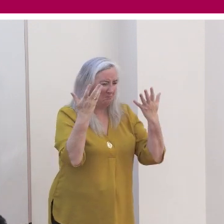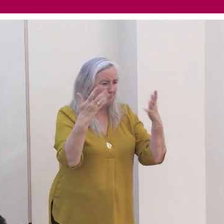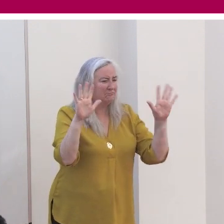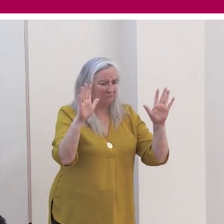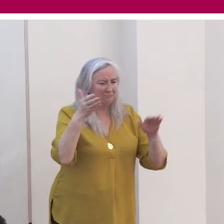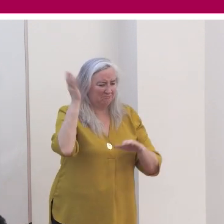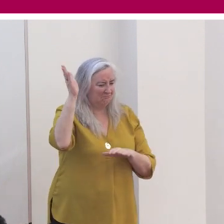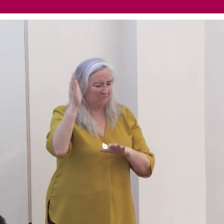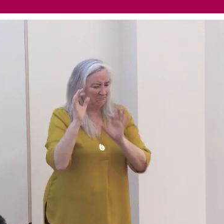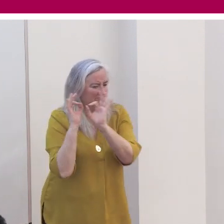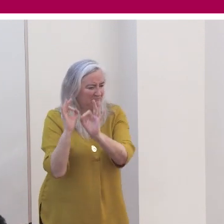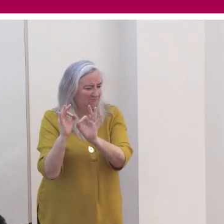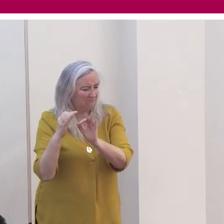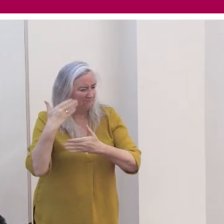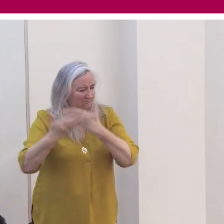expected for